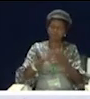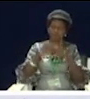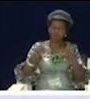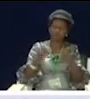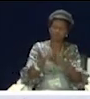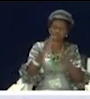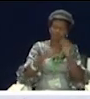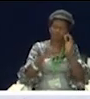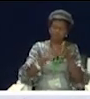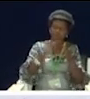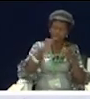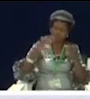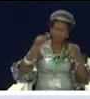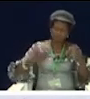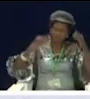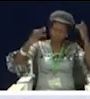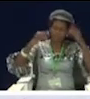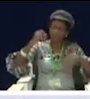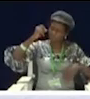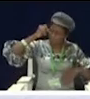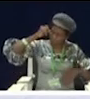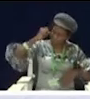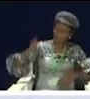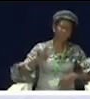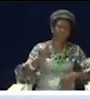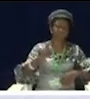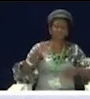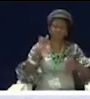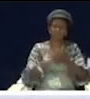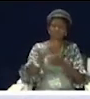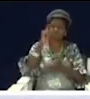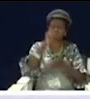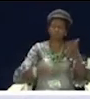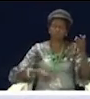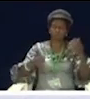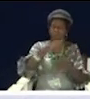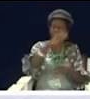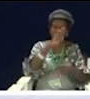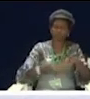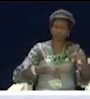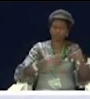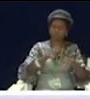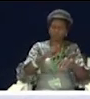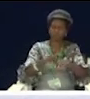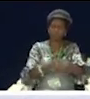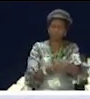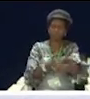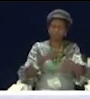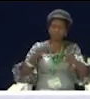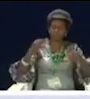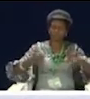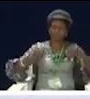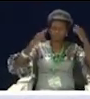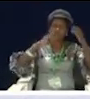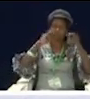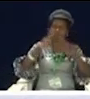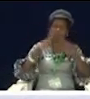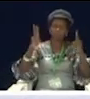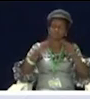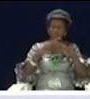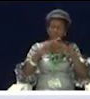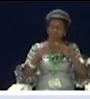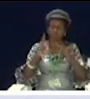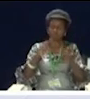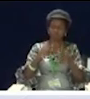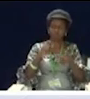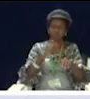delaying, understand that what you are calling a long delay is a very short period of